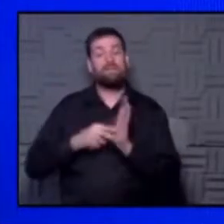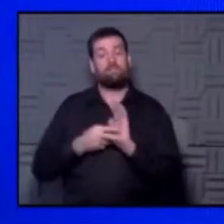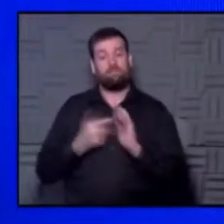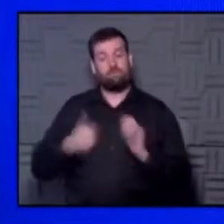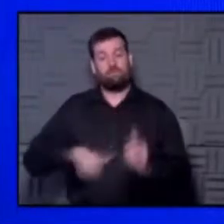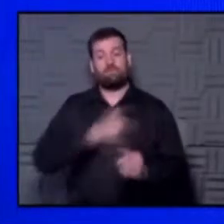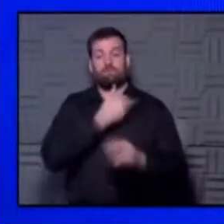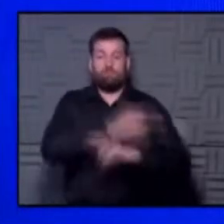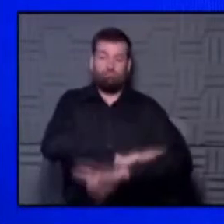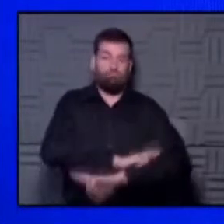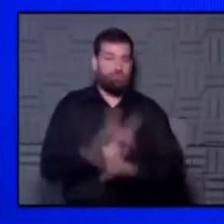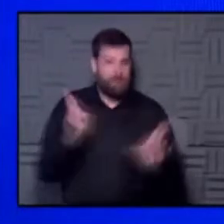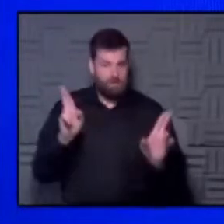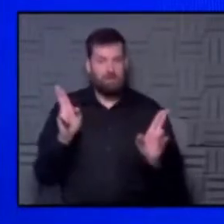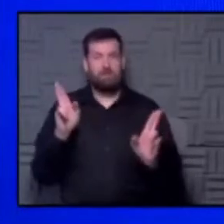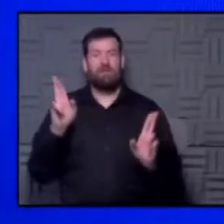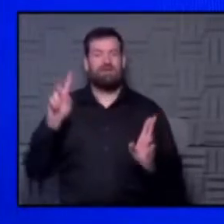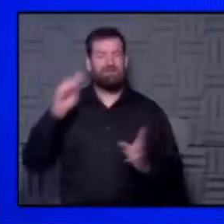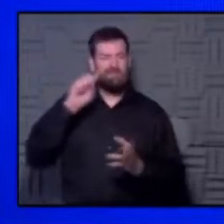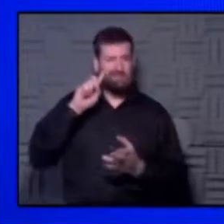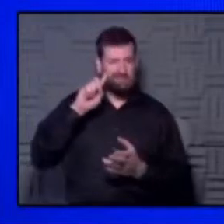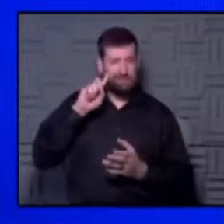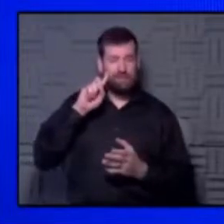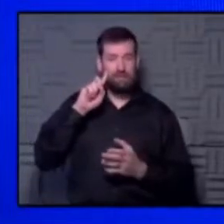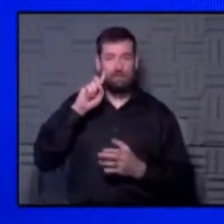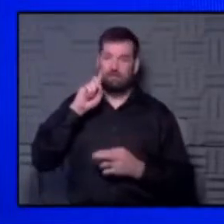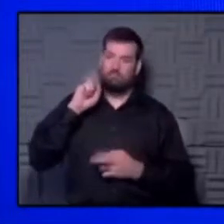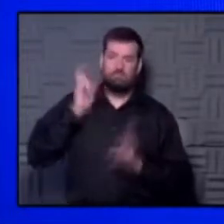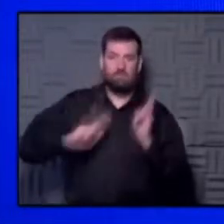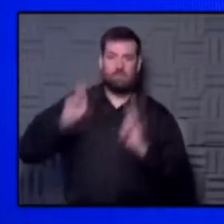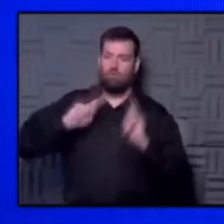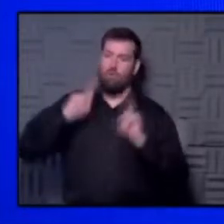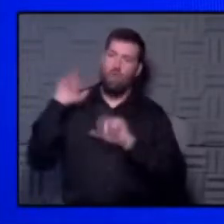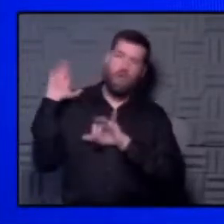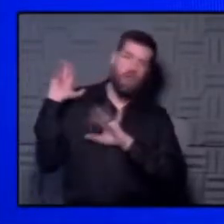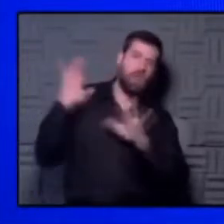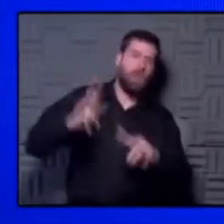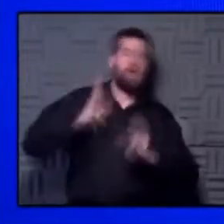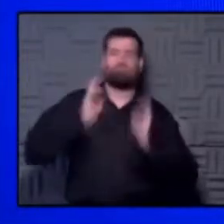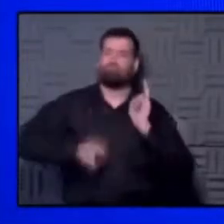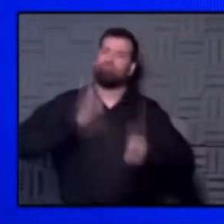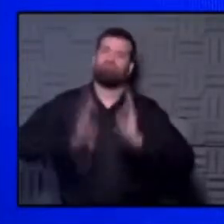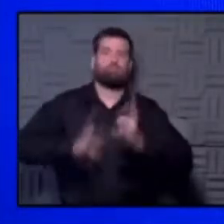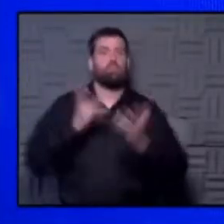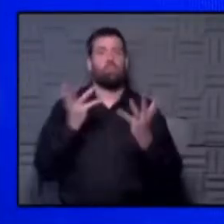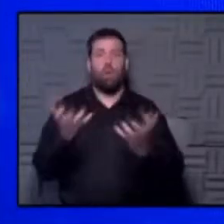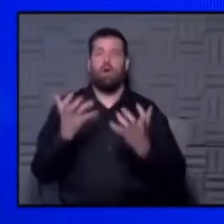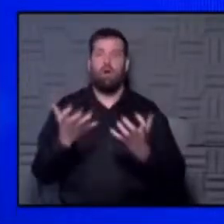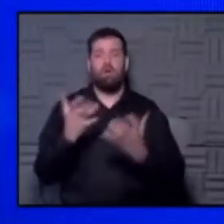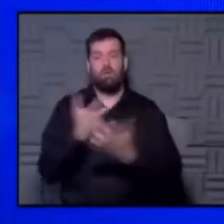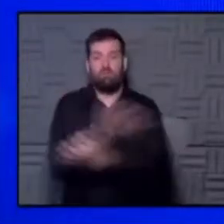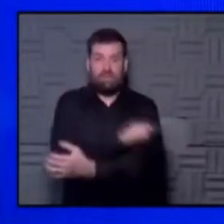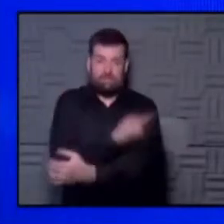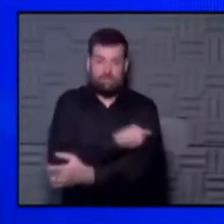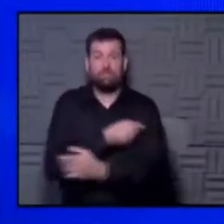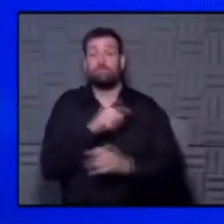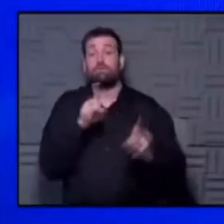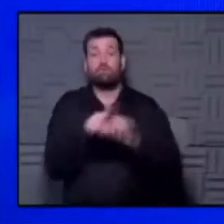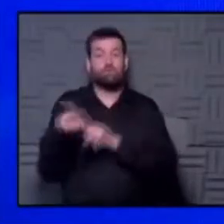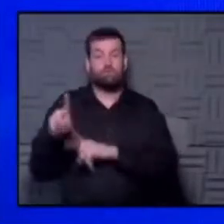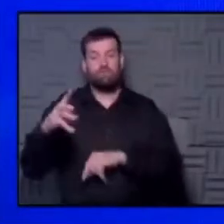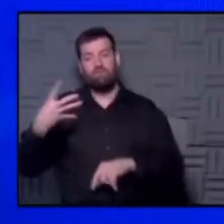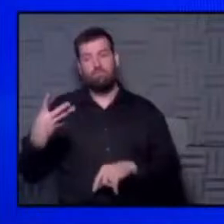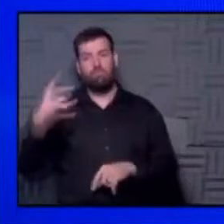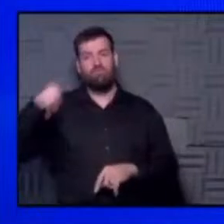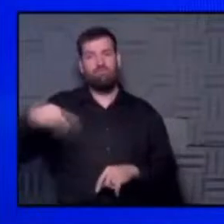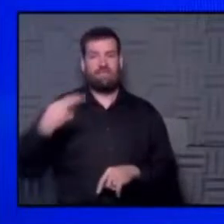ready, because there's going to be, I think, a significant rush to people wanting that vaccine. There's also data already out there about what are the 4